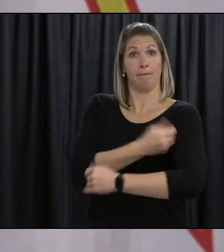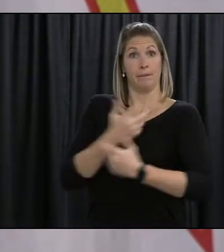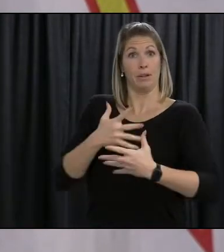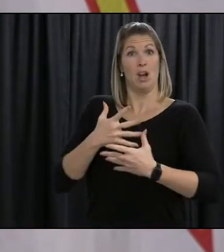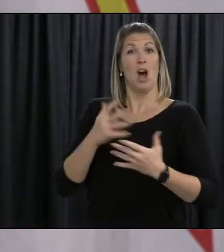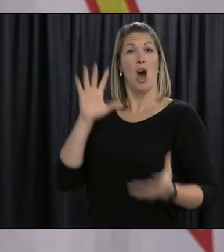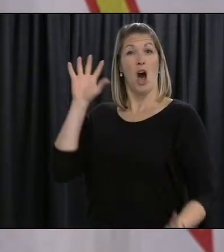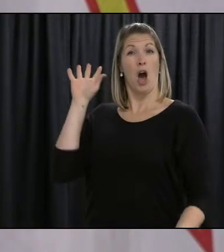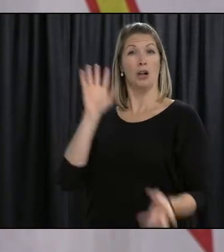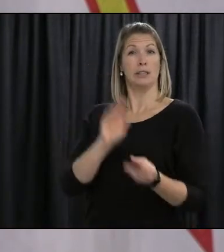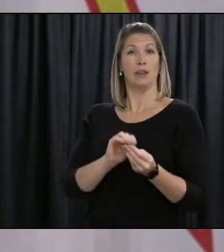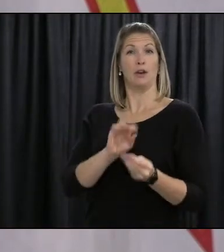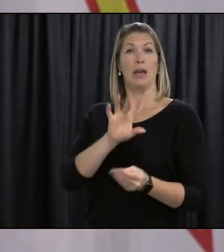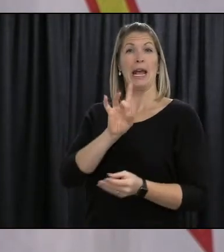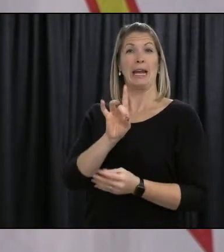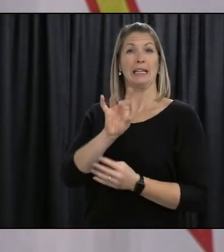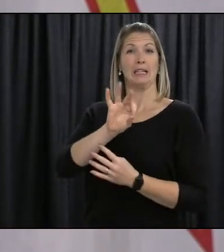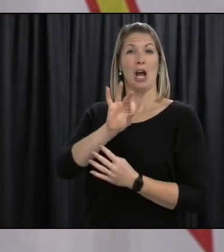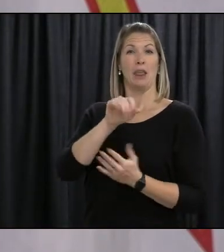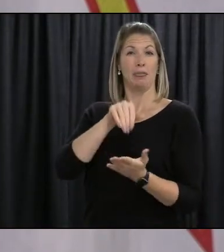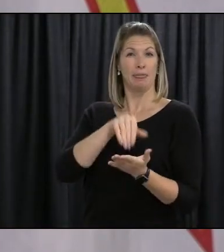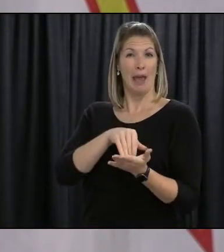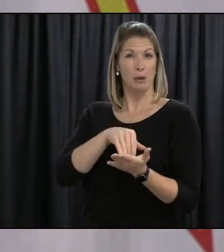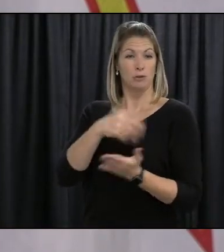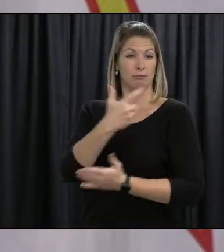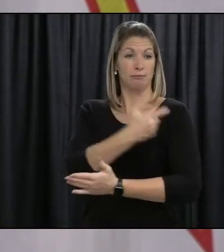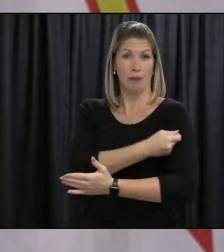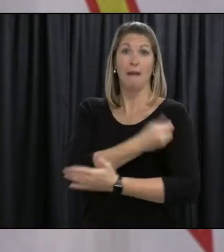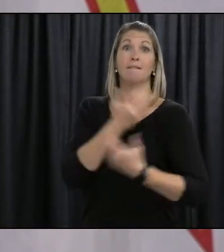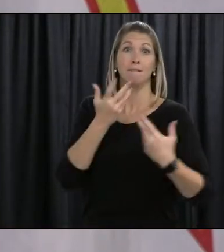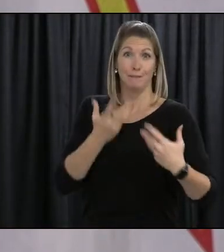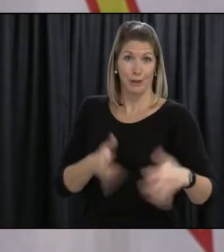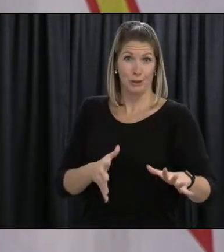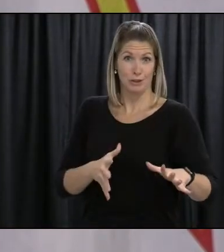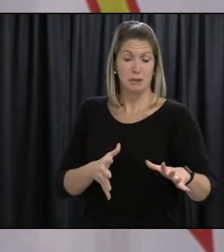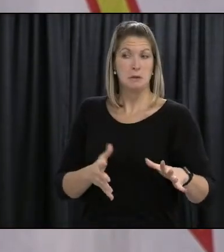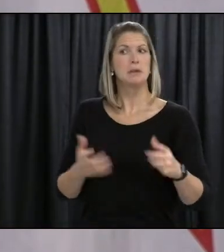flu shots have been administered in our province, and still more